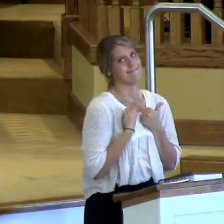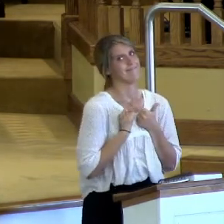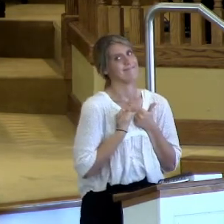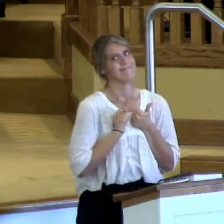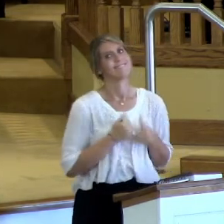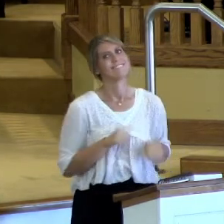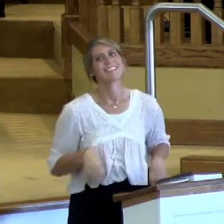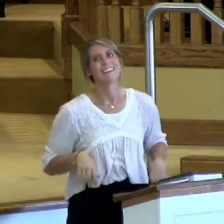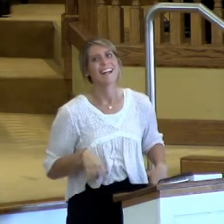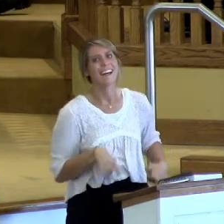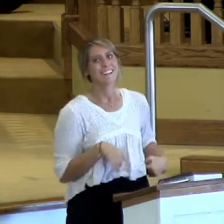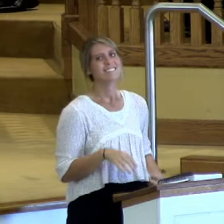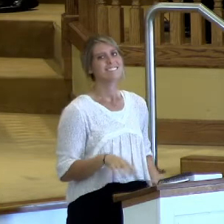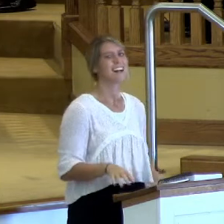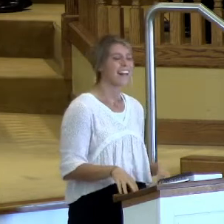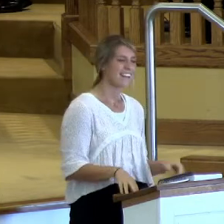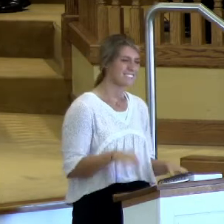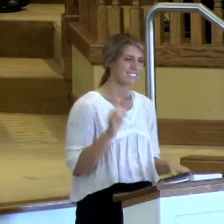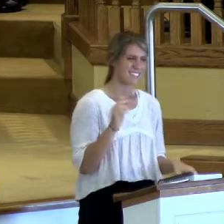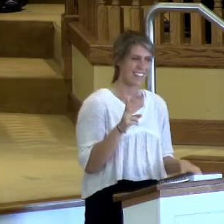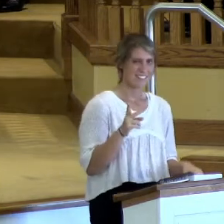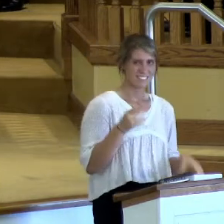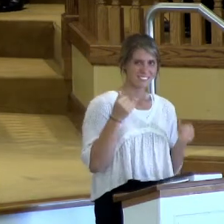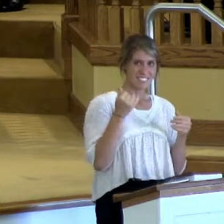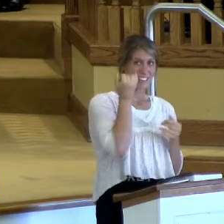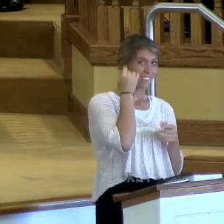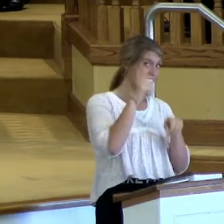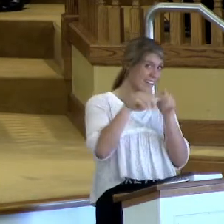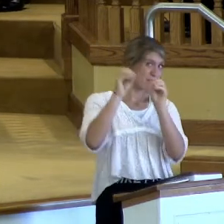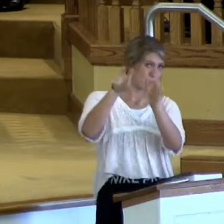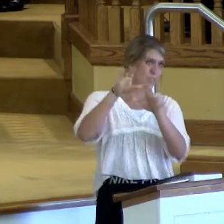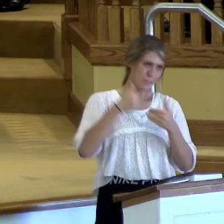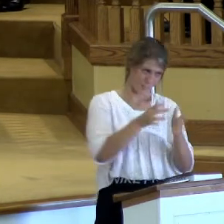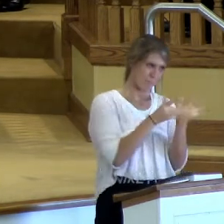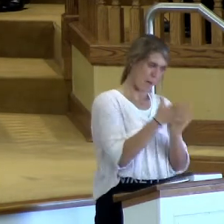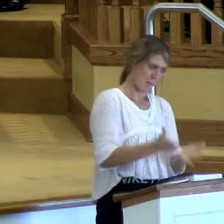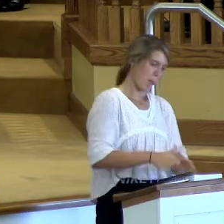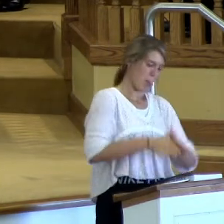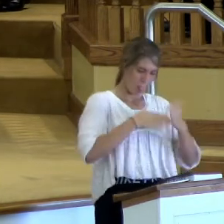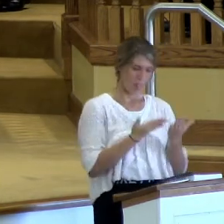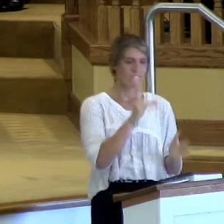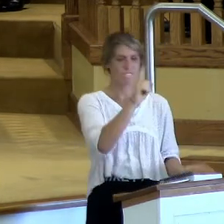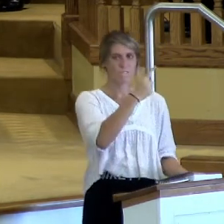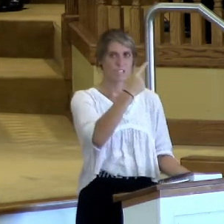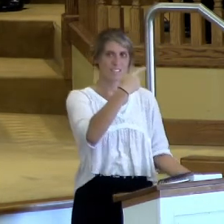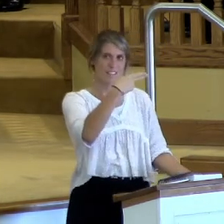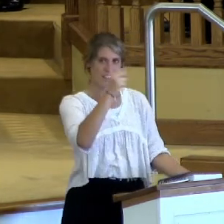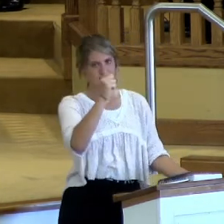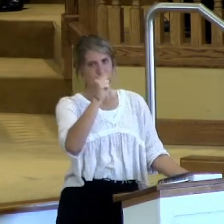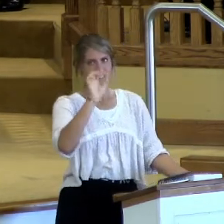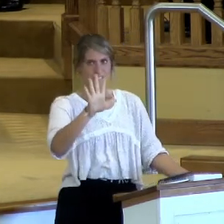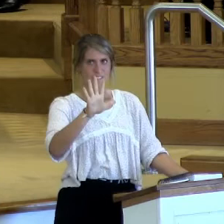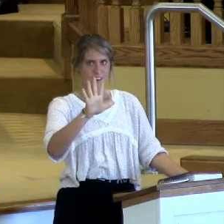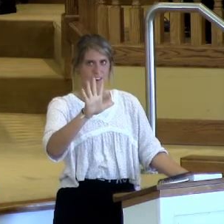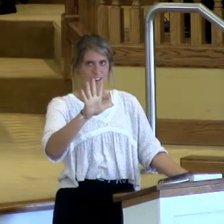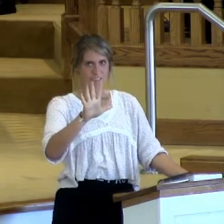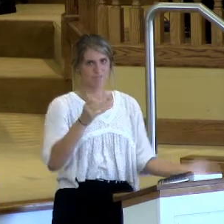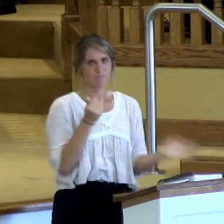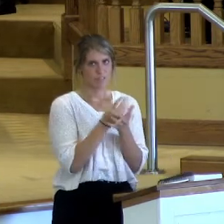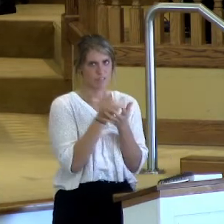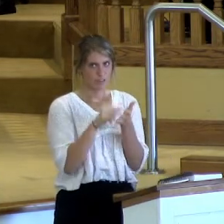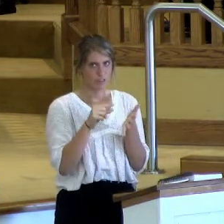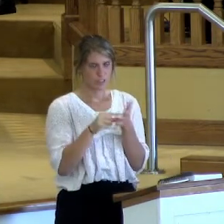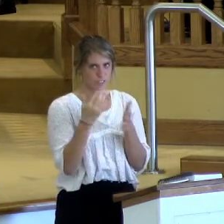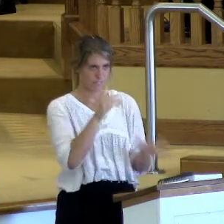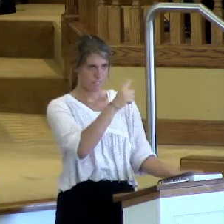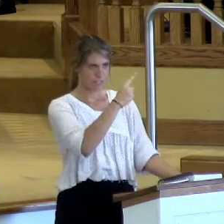it up there? If not, everyone pull out your Bibles unless you have it memorized. 1 Thessalonians 5. We're going to be reading a few of the verses